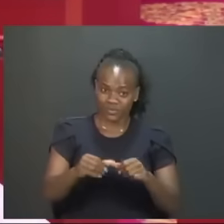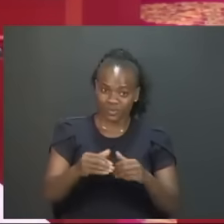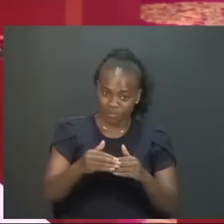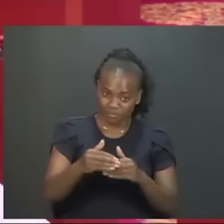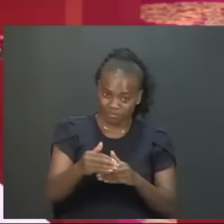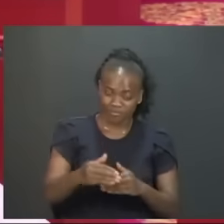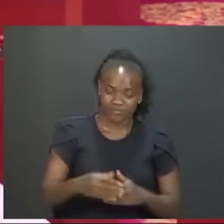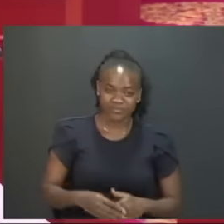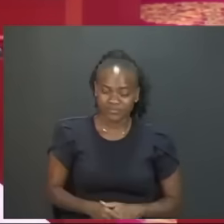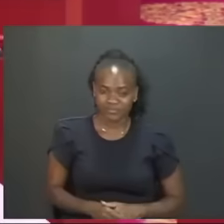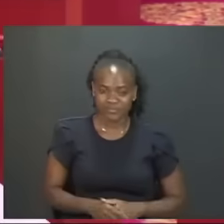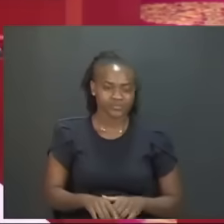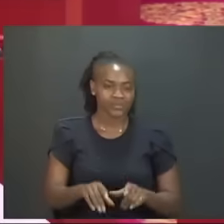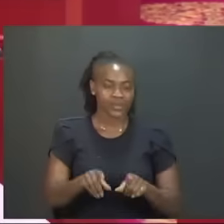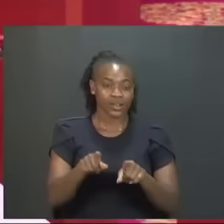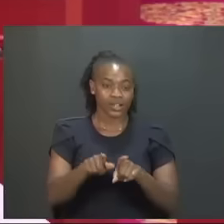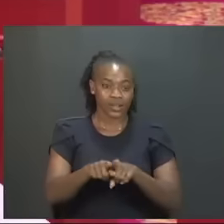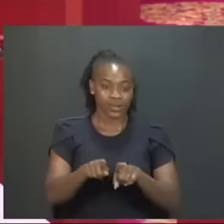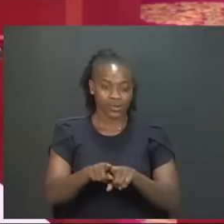I also